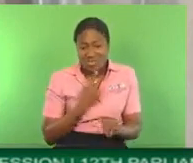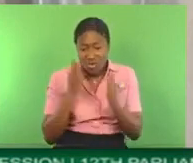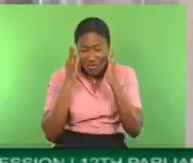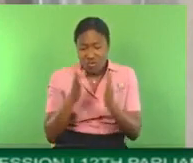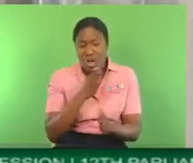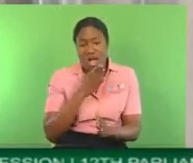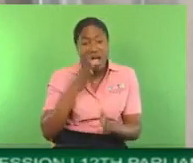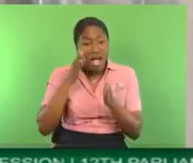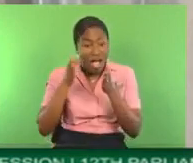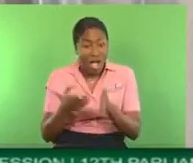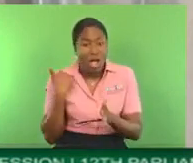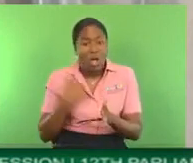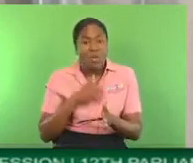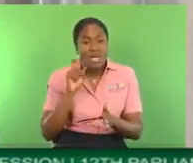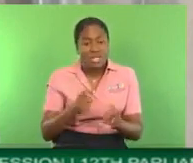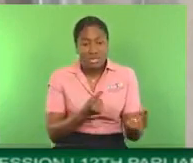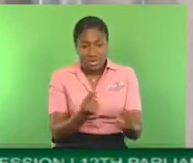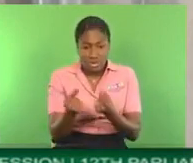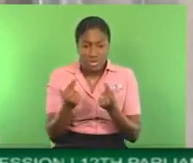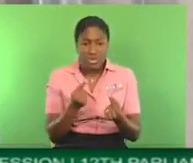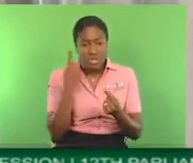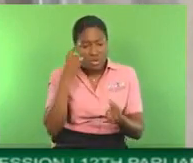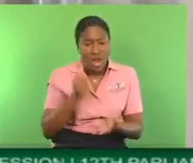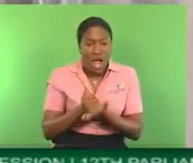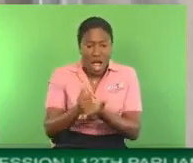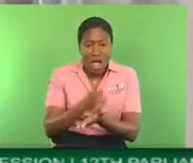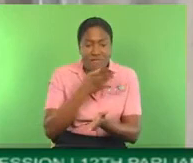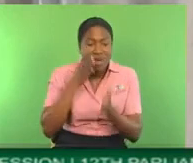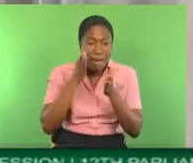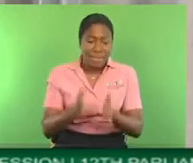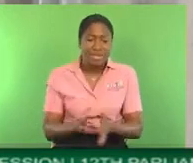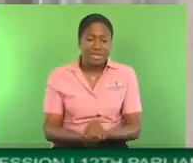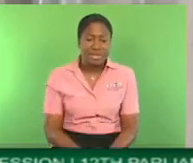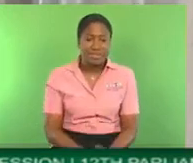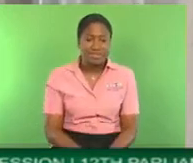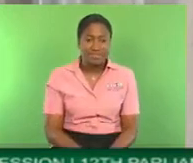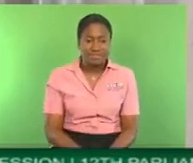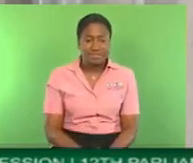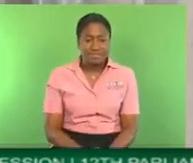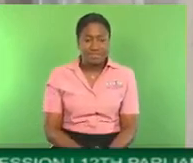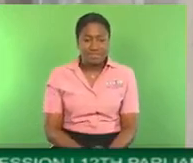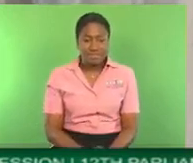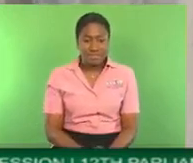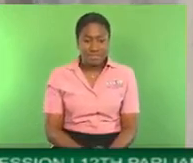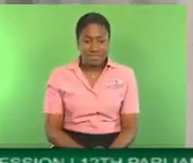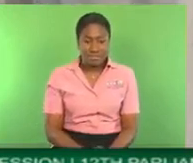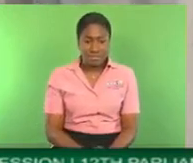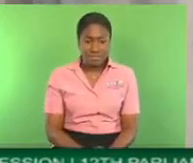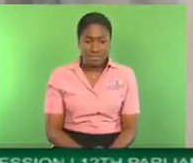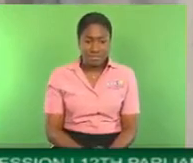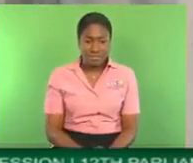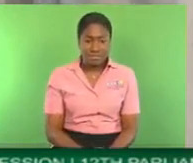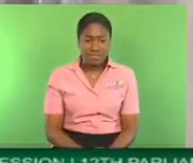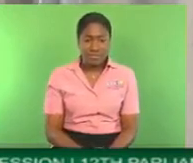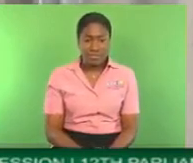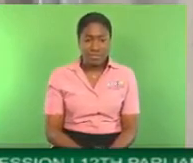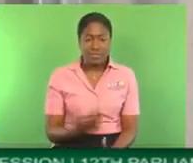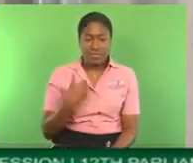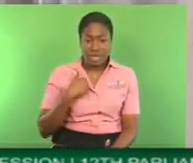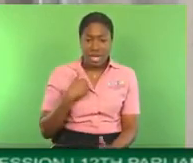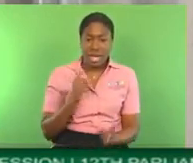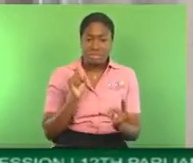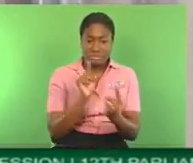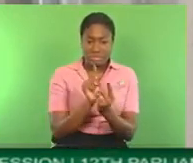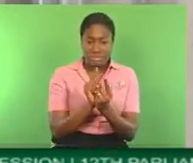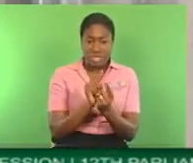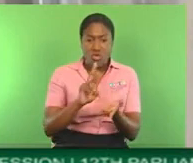We have to do what we have to do to help farmers. Now, who I met was with one of the rice farmers.